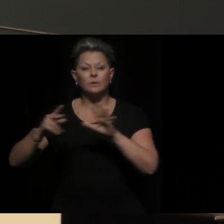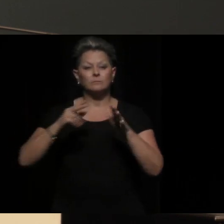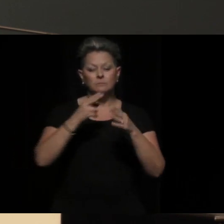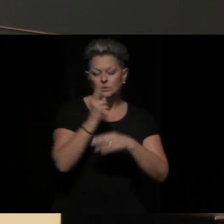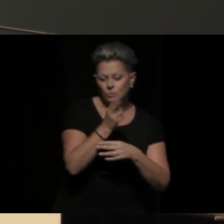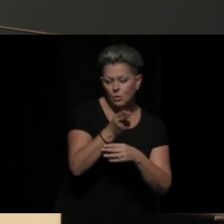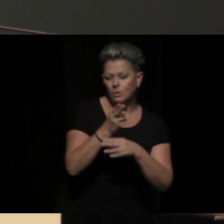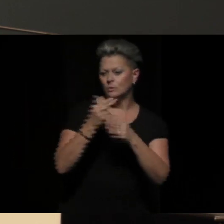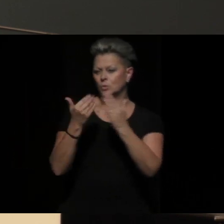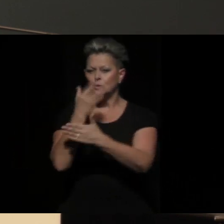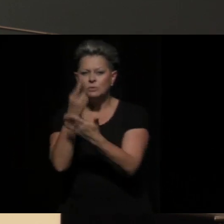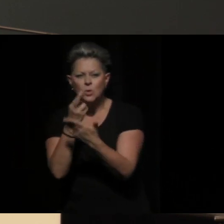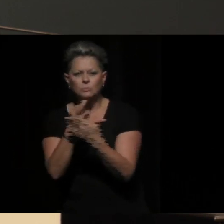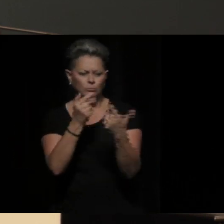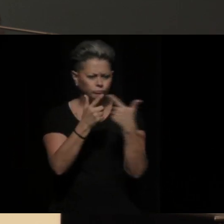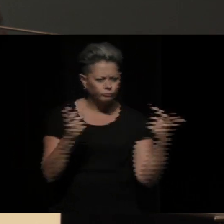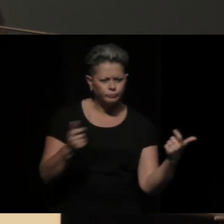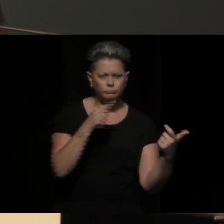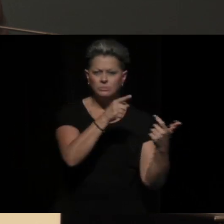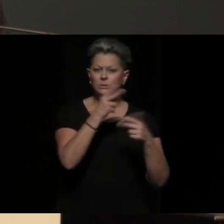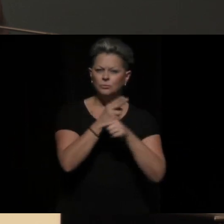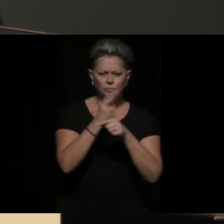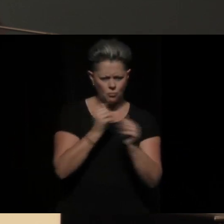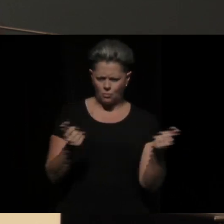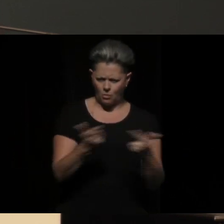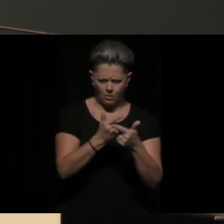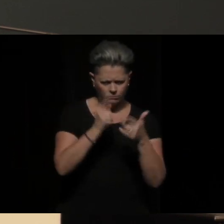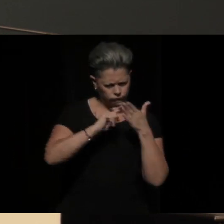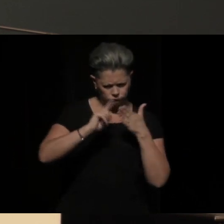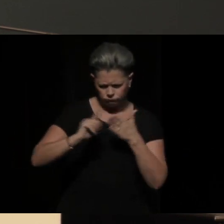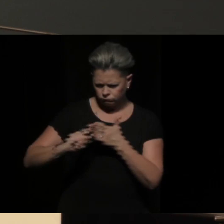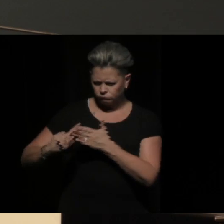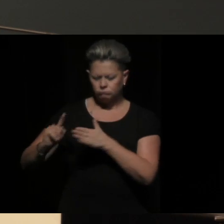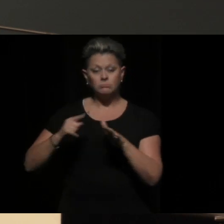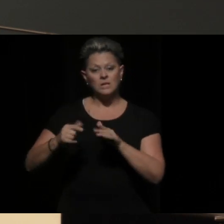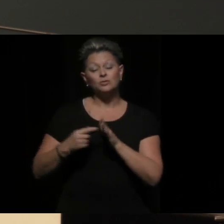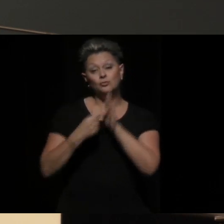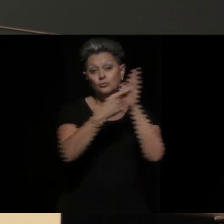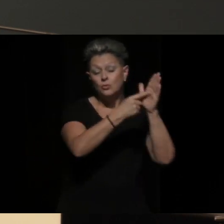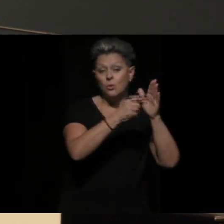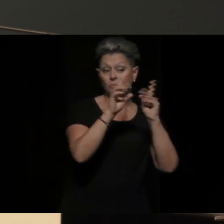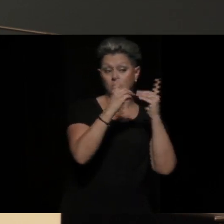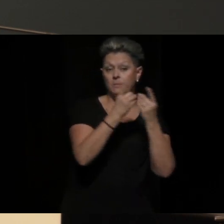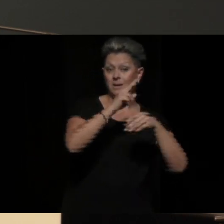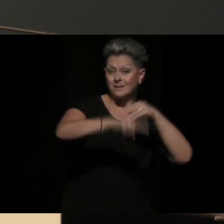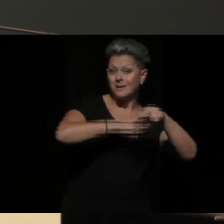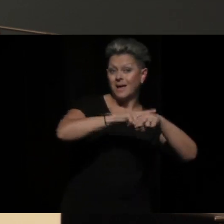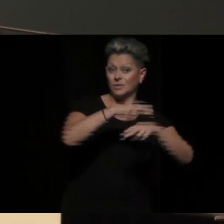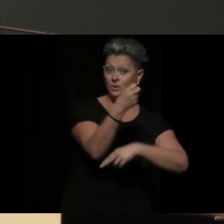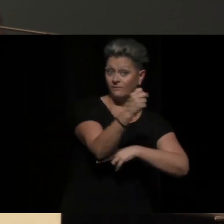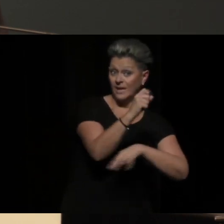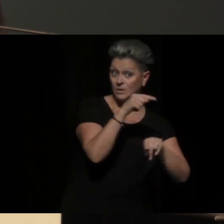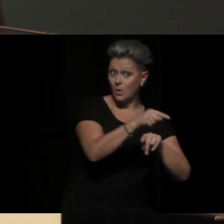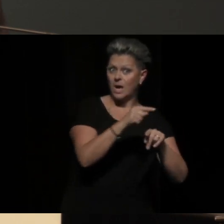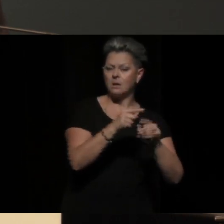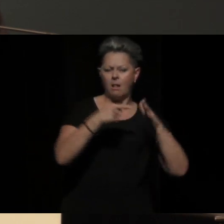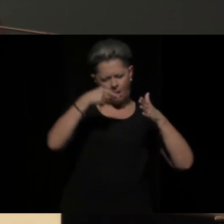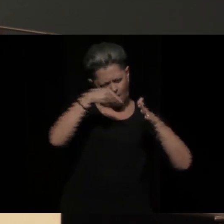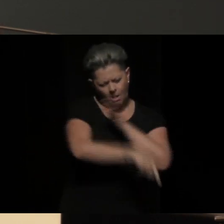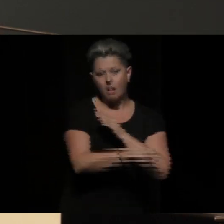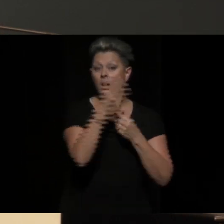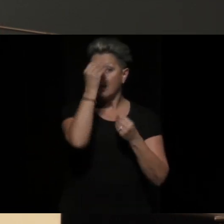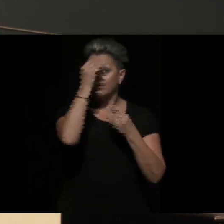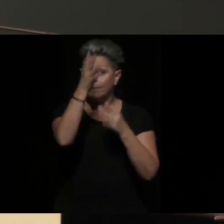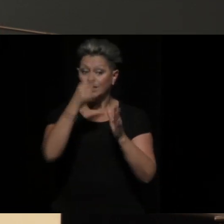modern resources, Greg was able to provide the Department of National Defence with the information required to contact